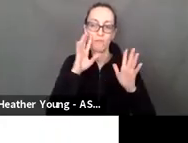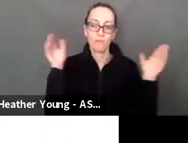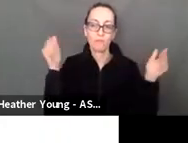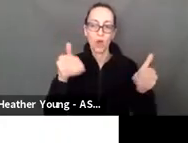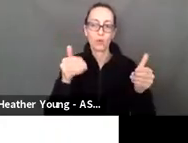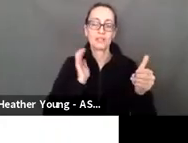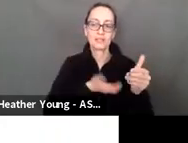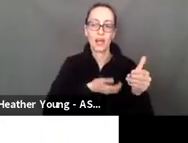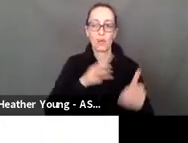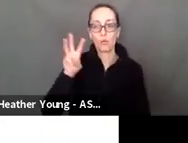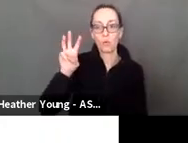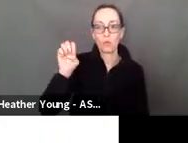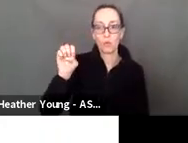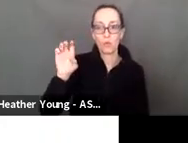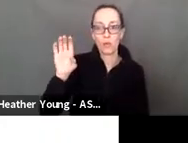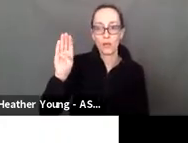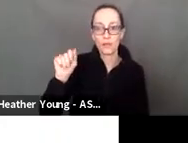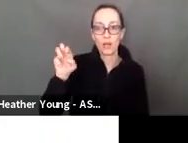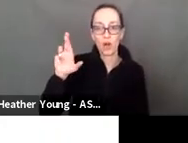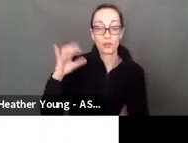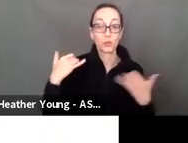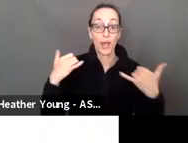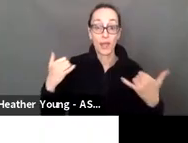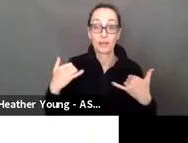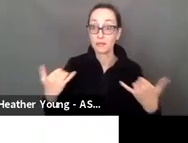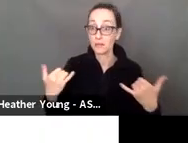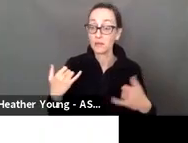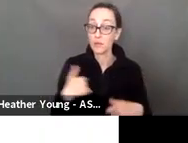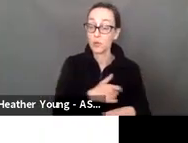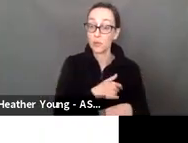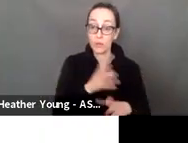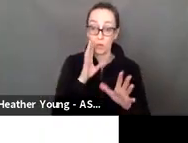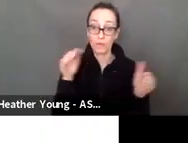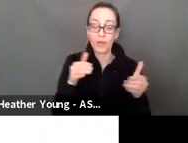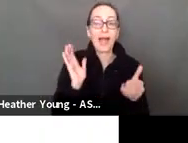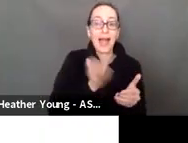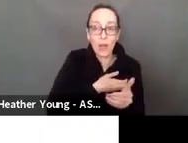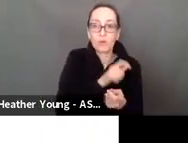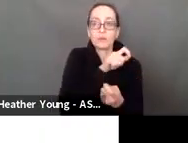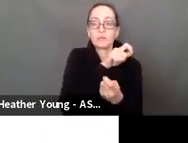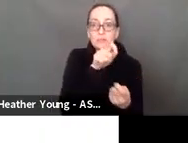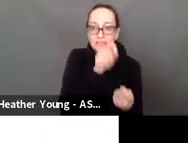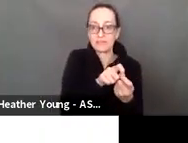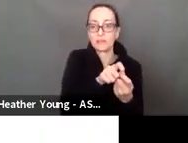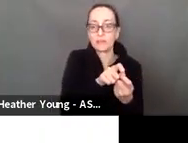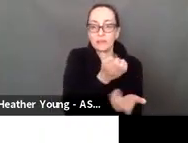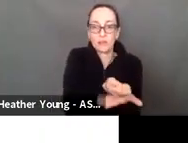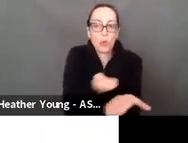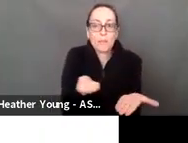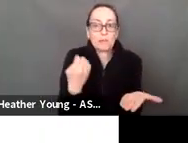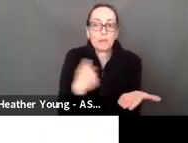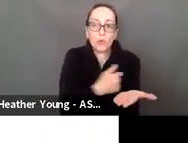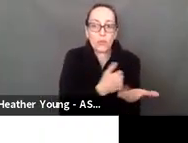our webinar on today. We are focusing on the products that we specifically have in this program that are available